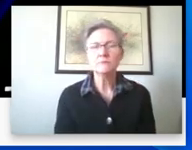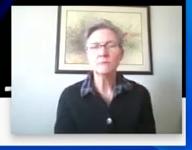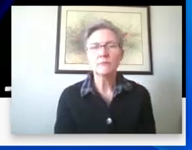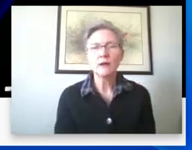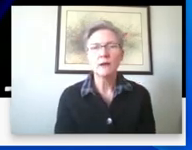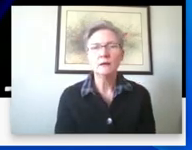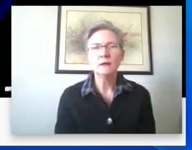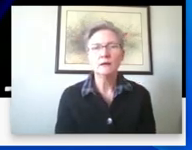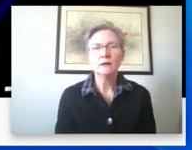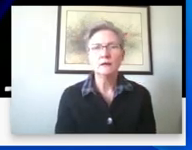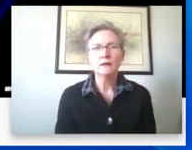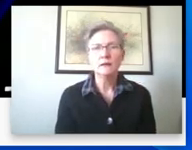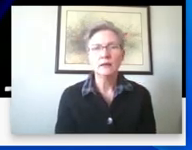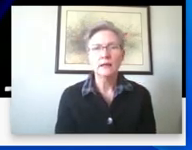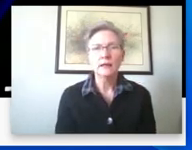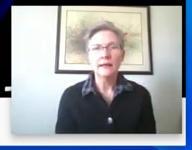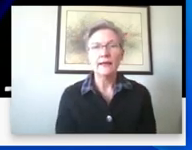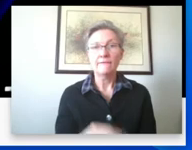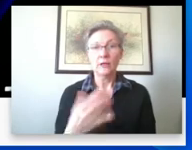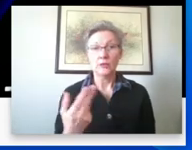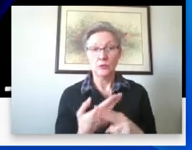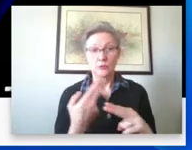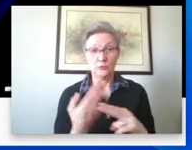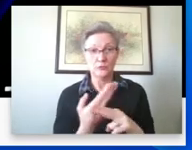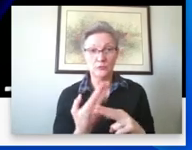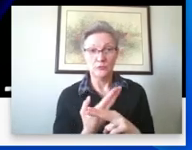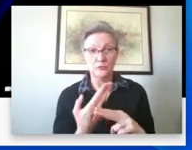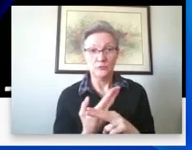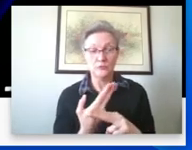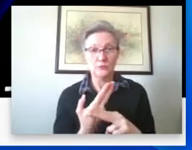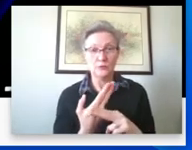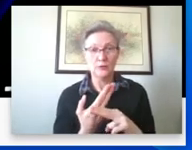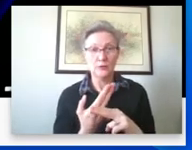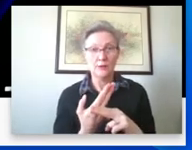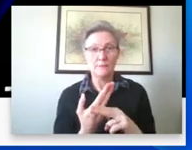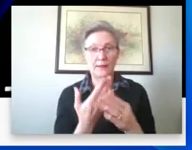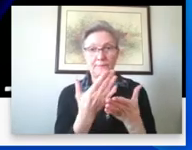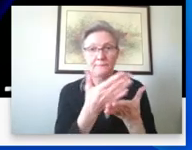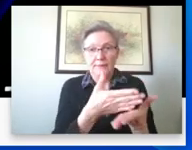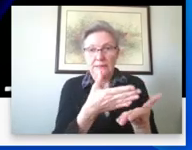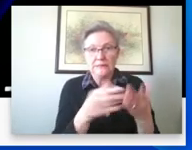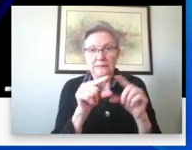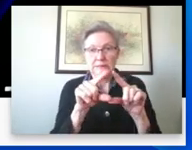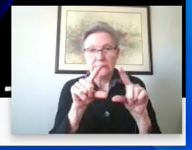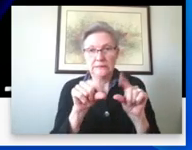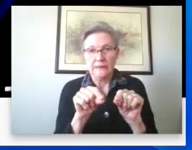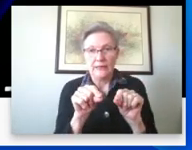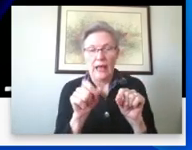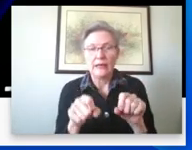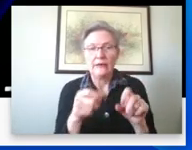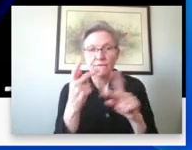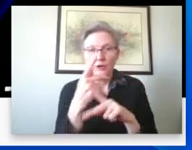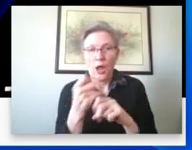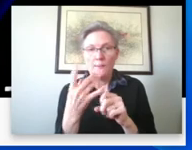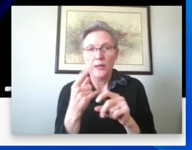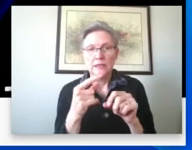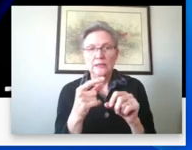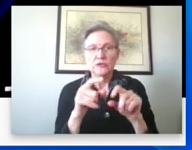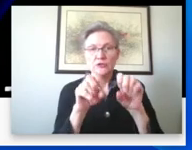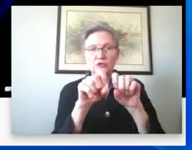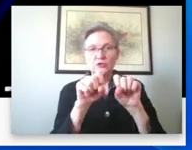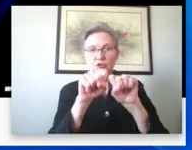So if I use my pieces, I can figure out how many total squares I